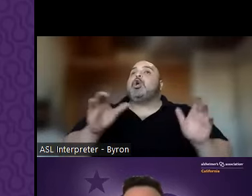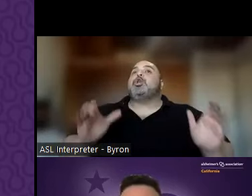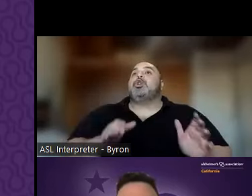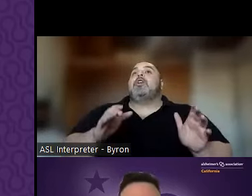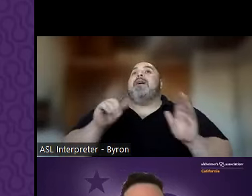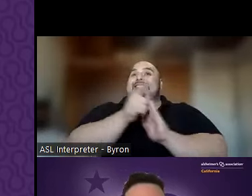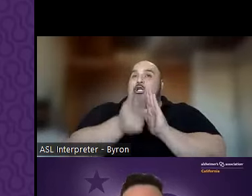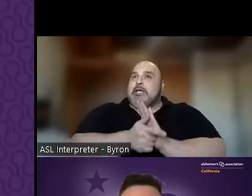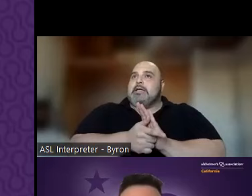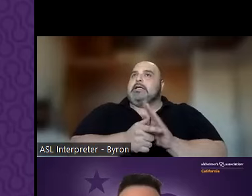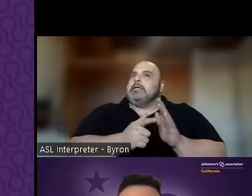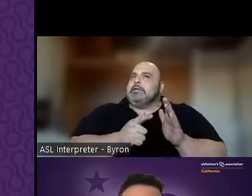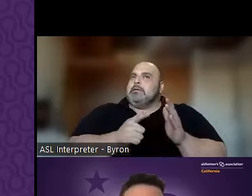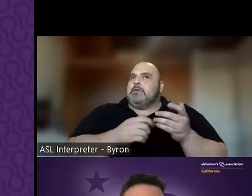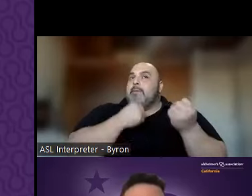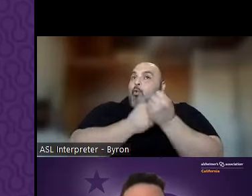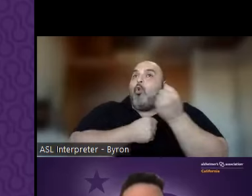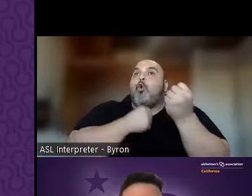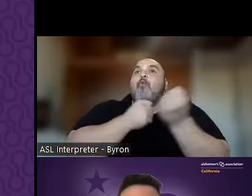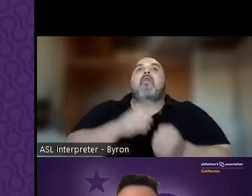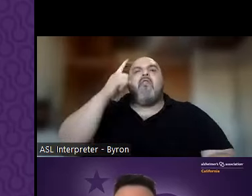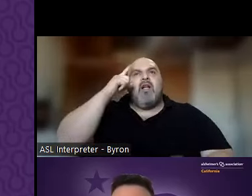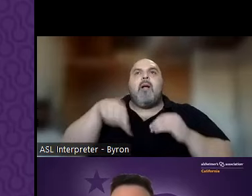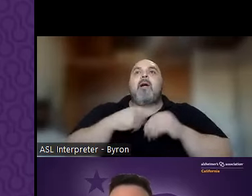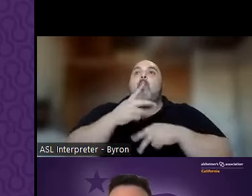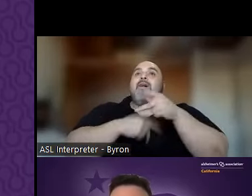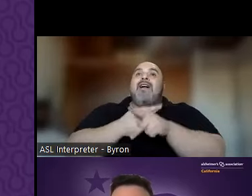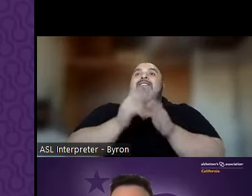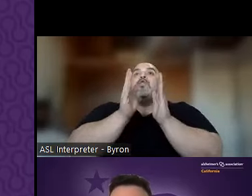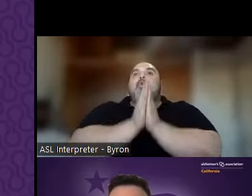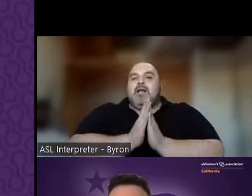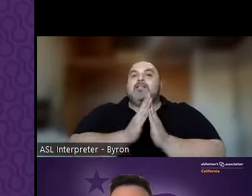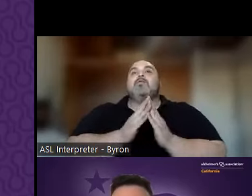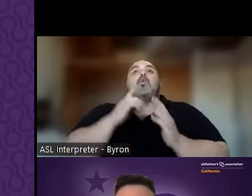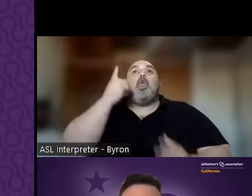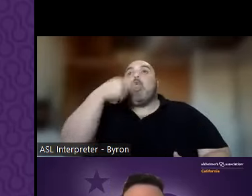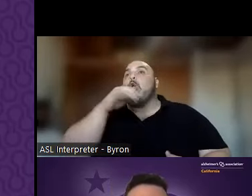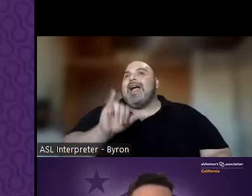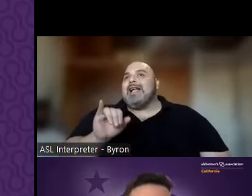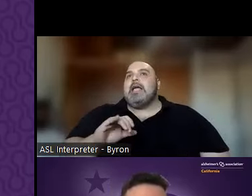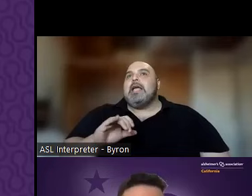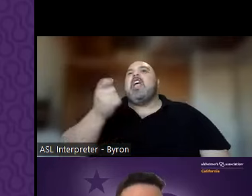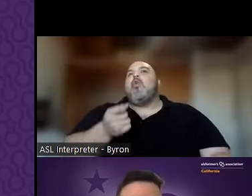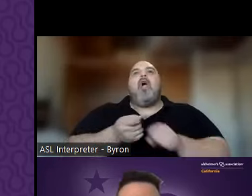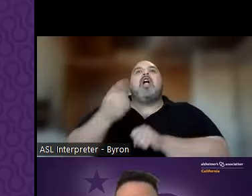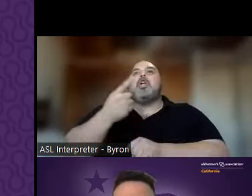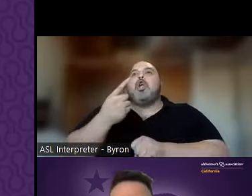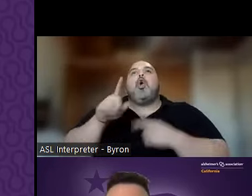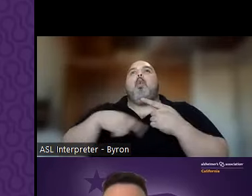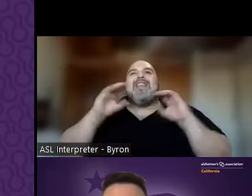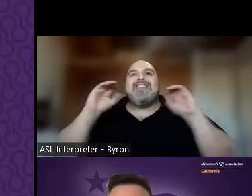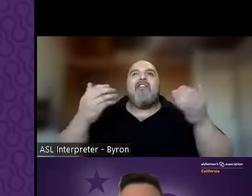to think about what a request to support the CADCs could look like, potentially in a year where nothing new will